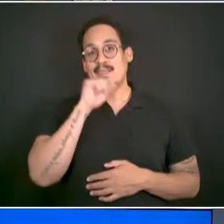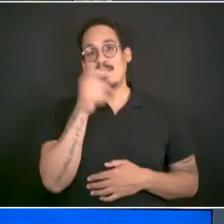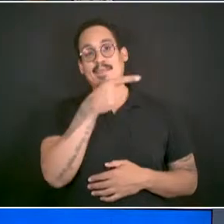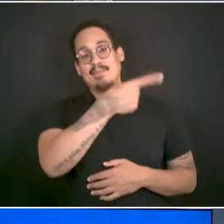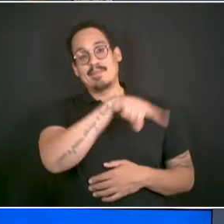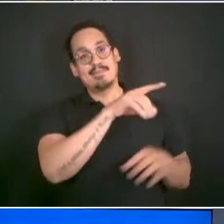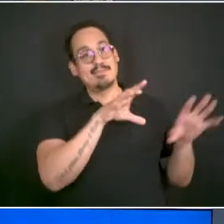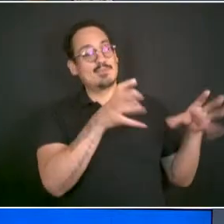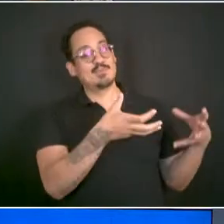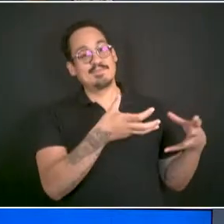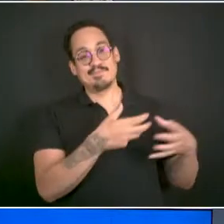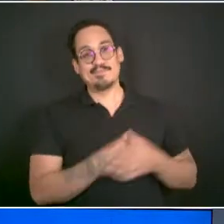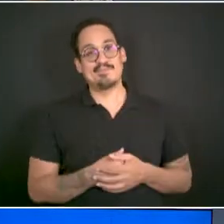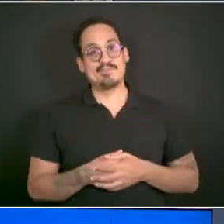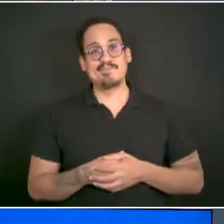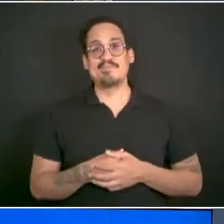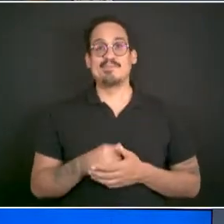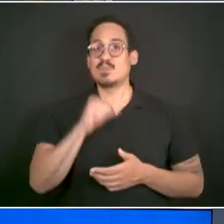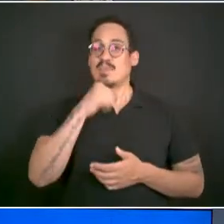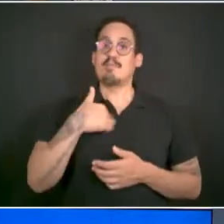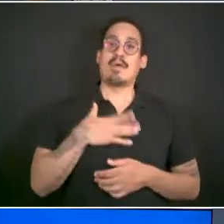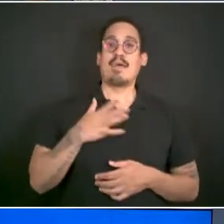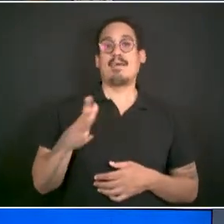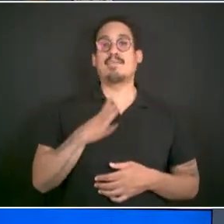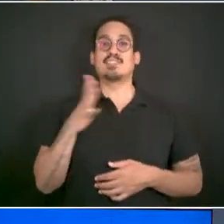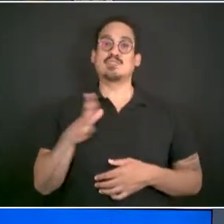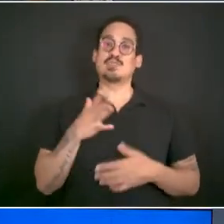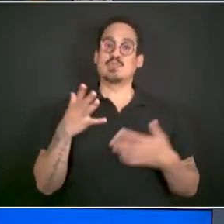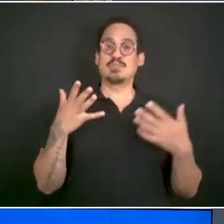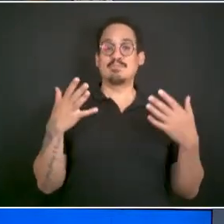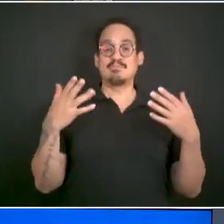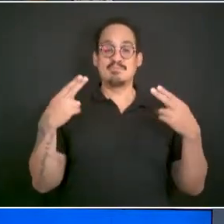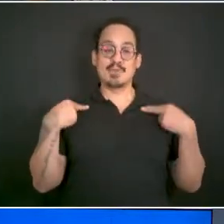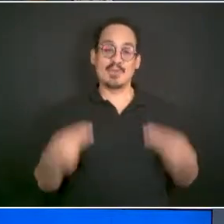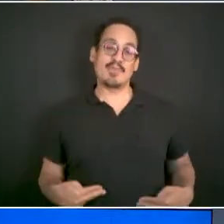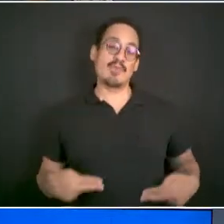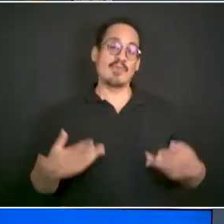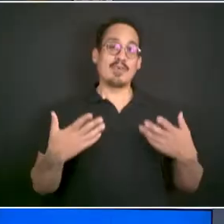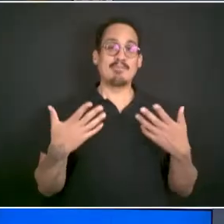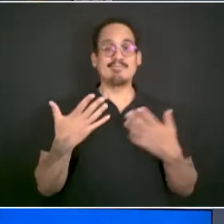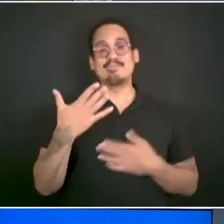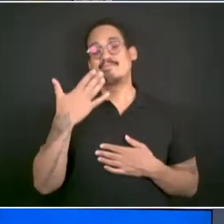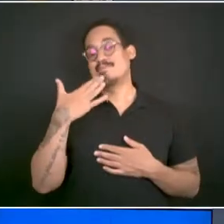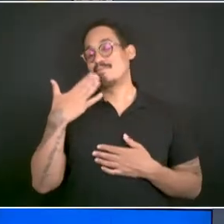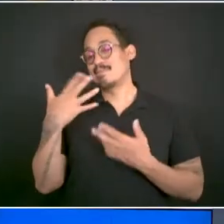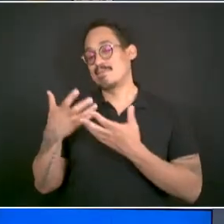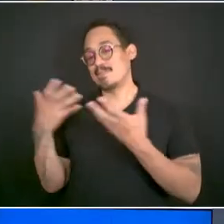my official uniform. Thank you very